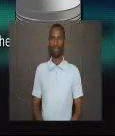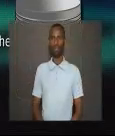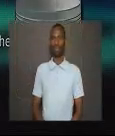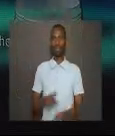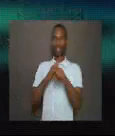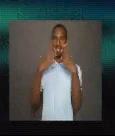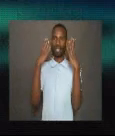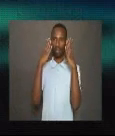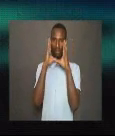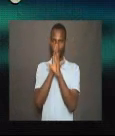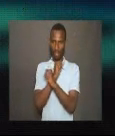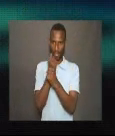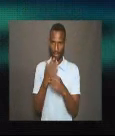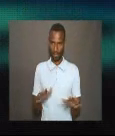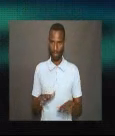Time's up.